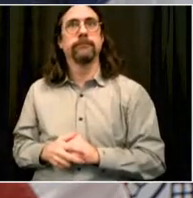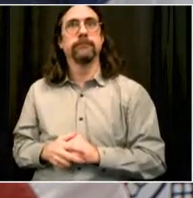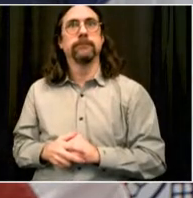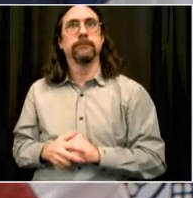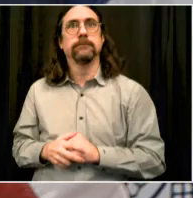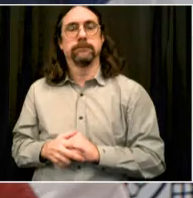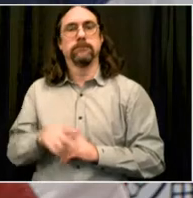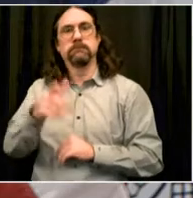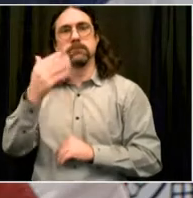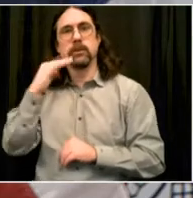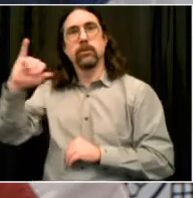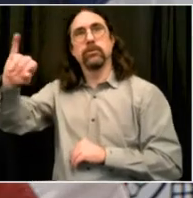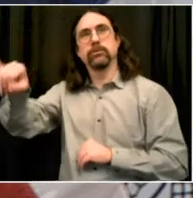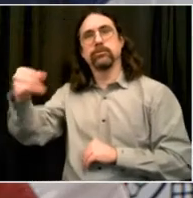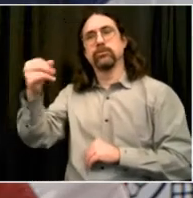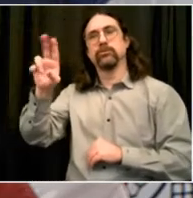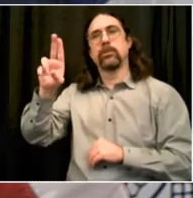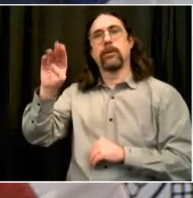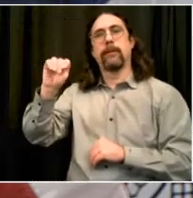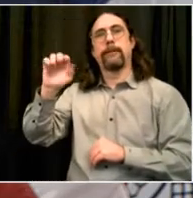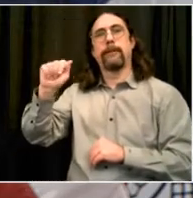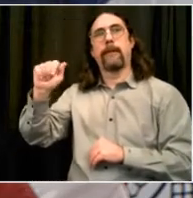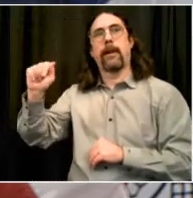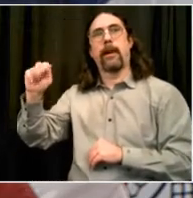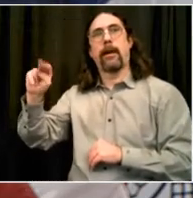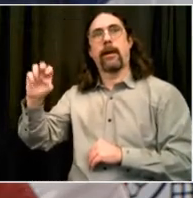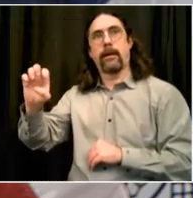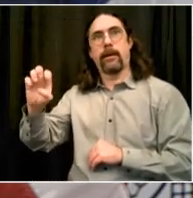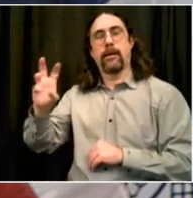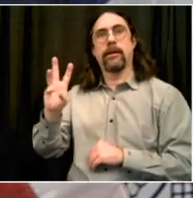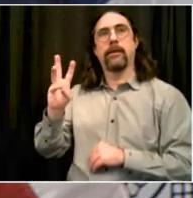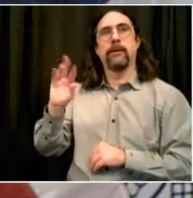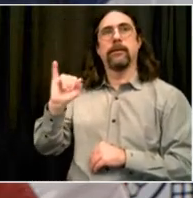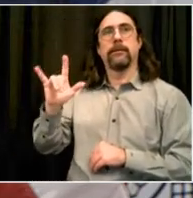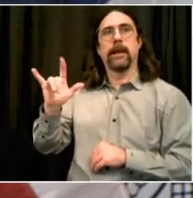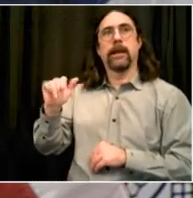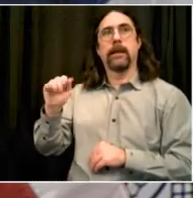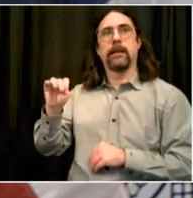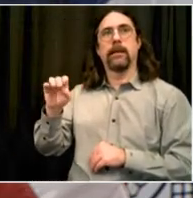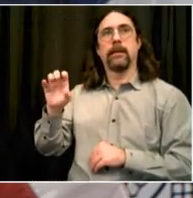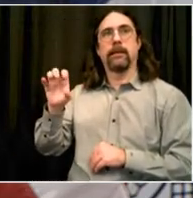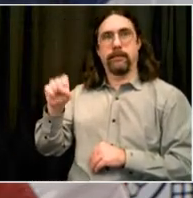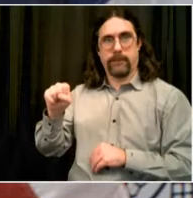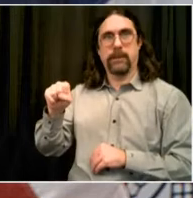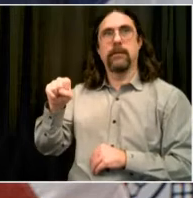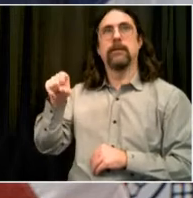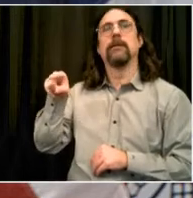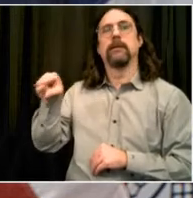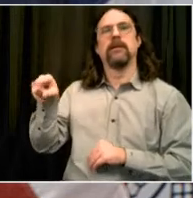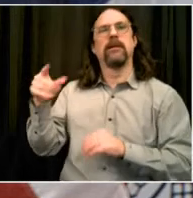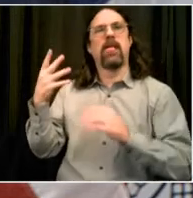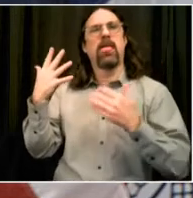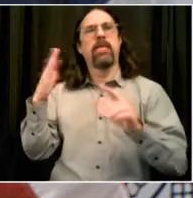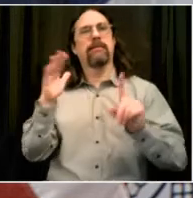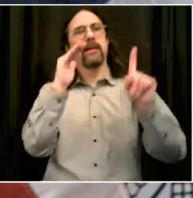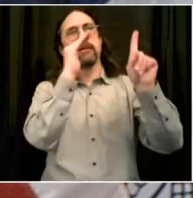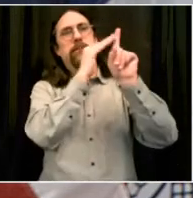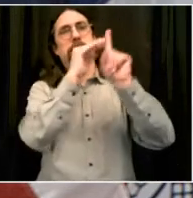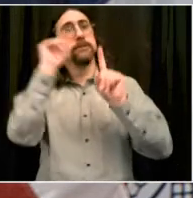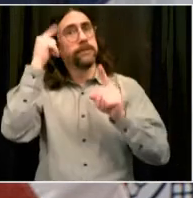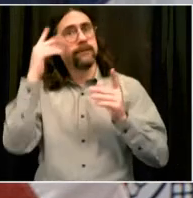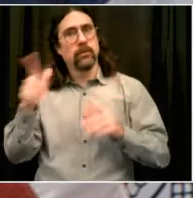this? Look, I think it's important, based on the indicators that we're looking at,